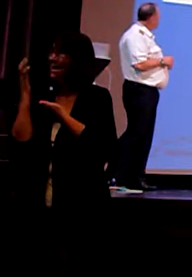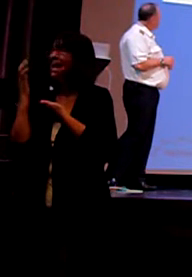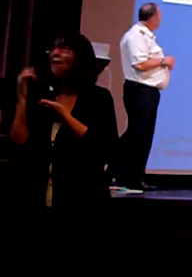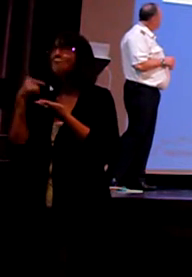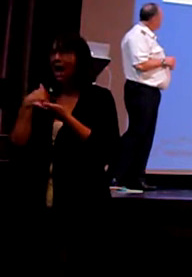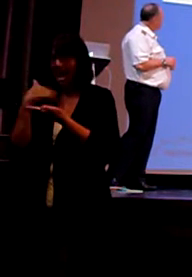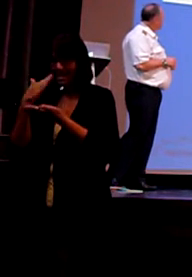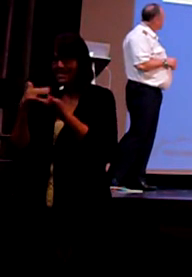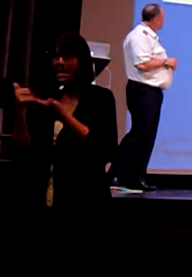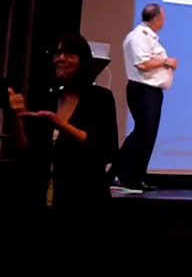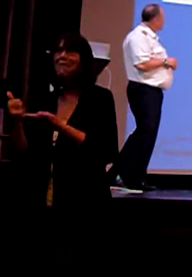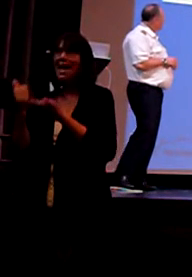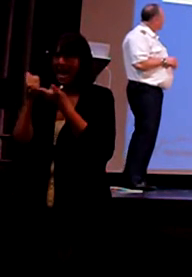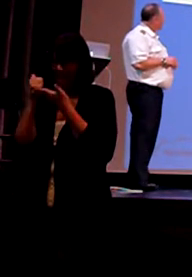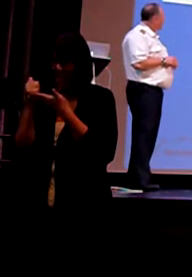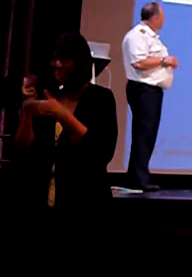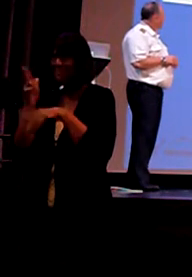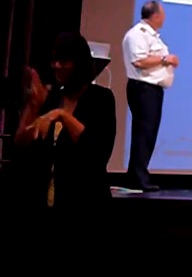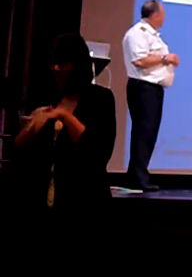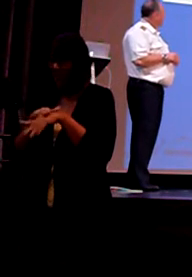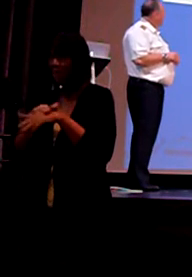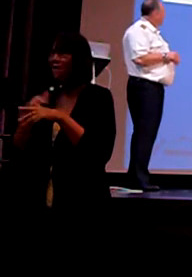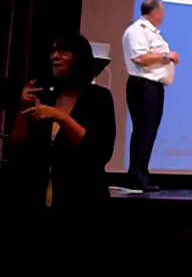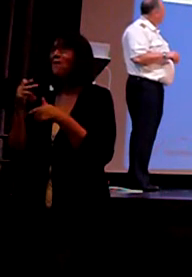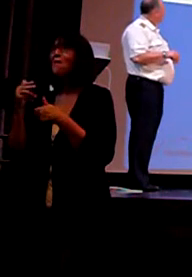help